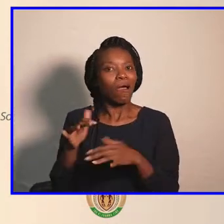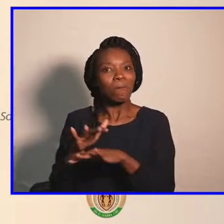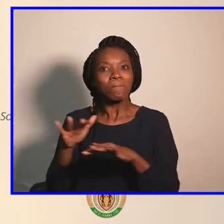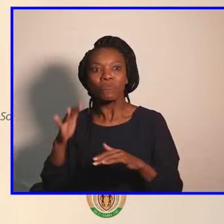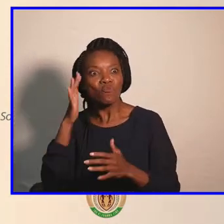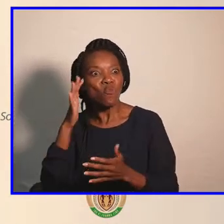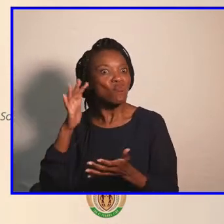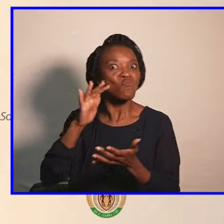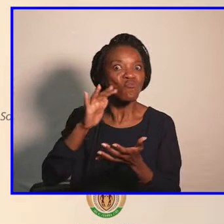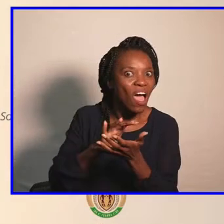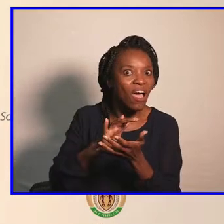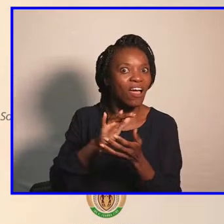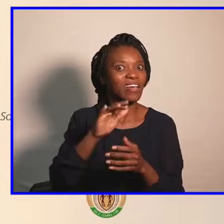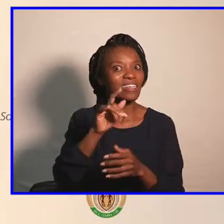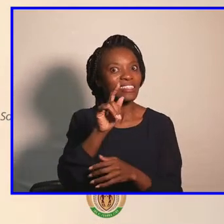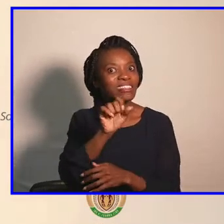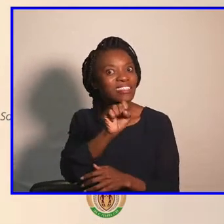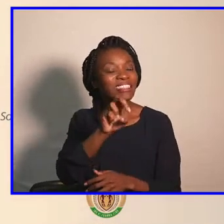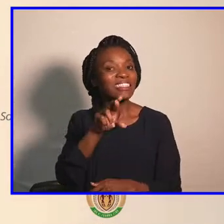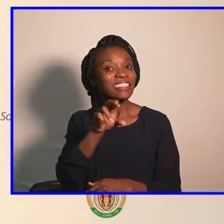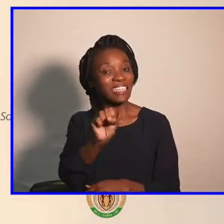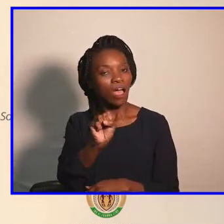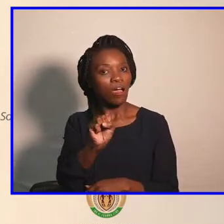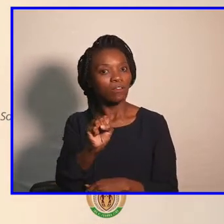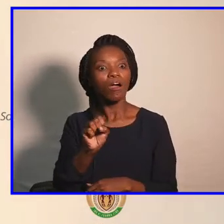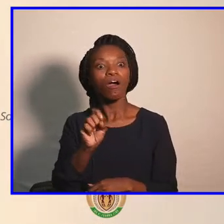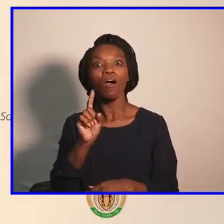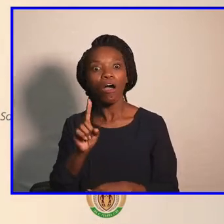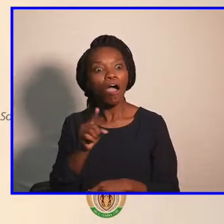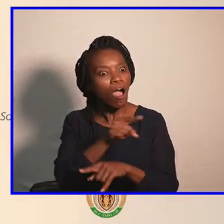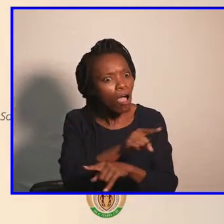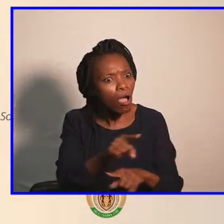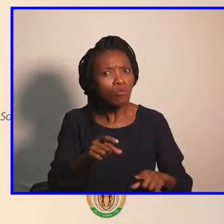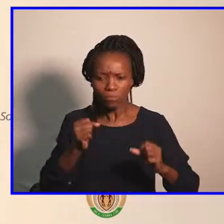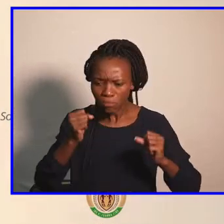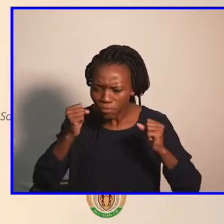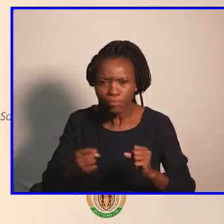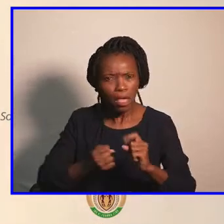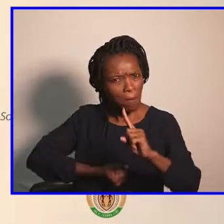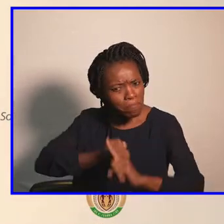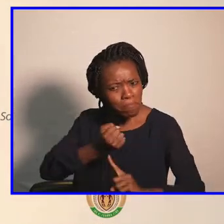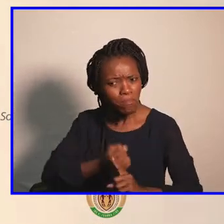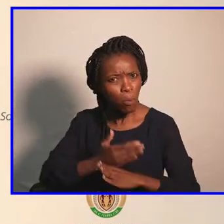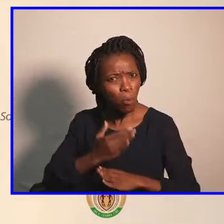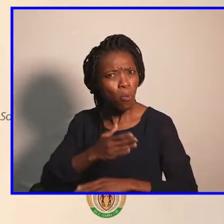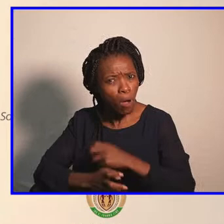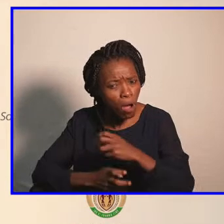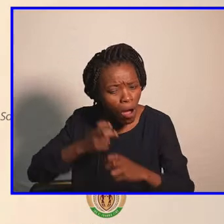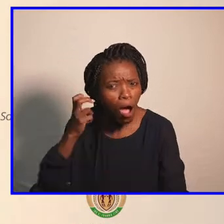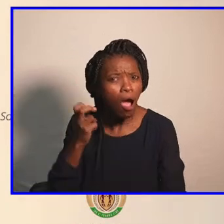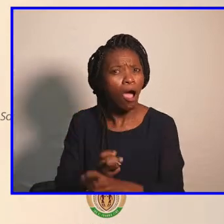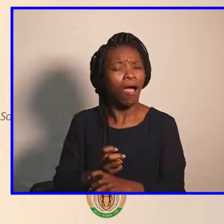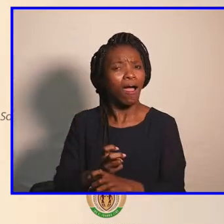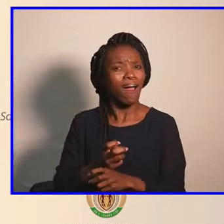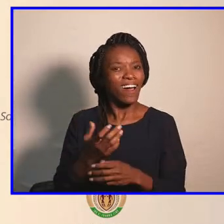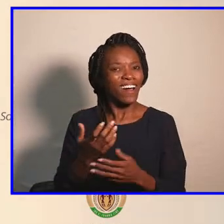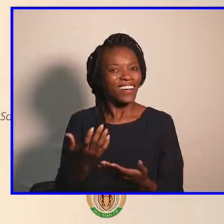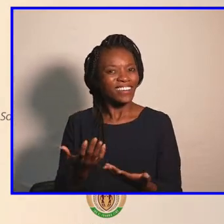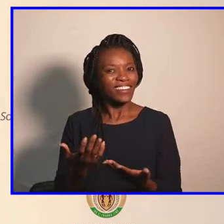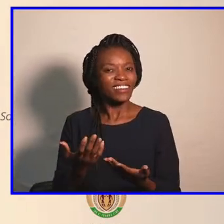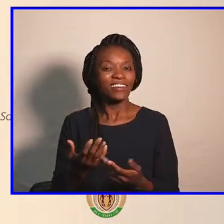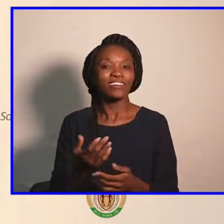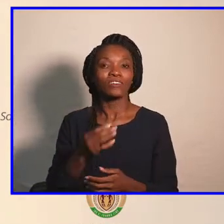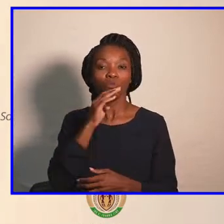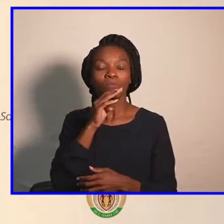threat. I'm encouraged by the hard work that SARS has undertaken to implement the recommendation of the